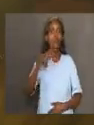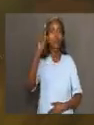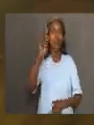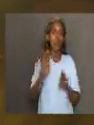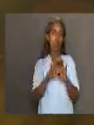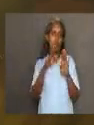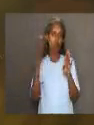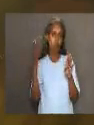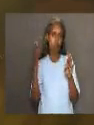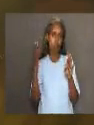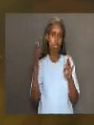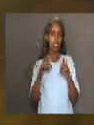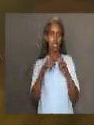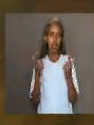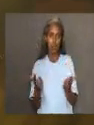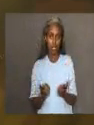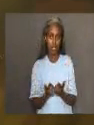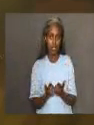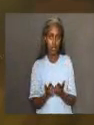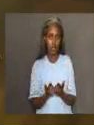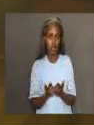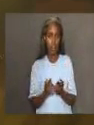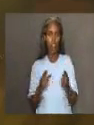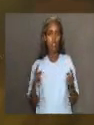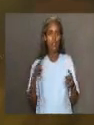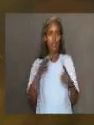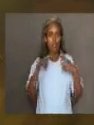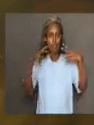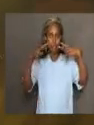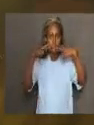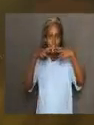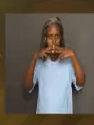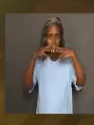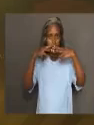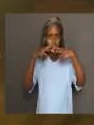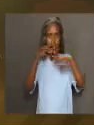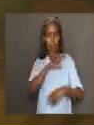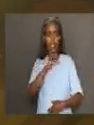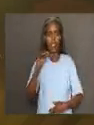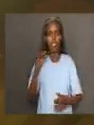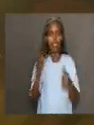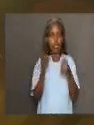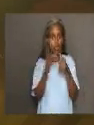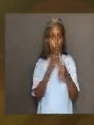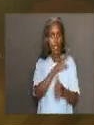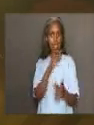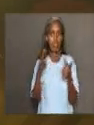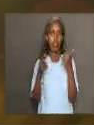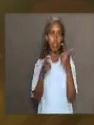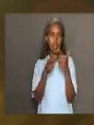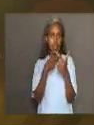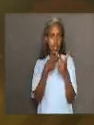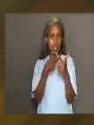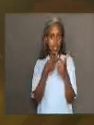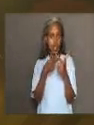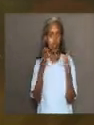open, the location of the vertex, and the domain and range